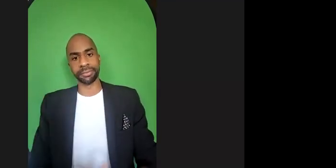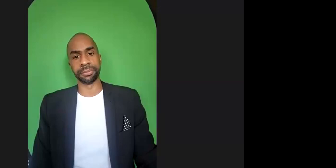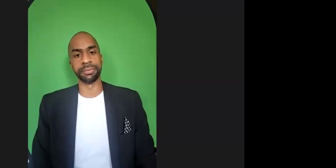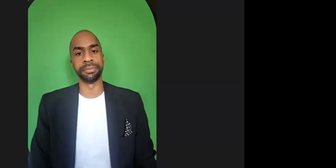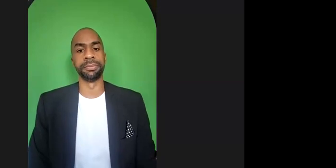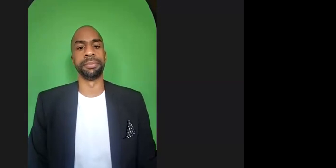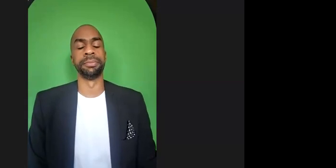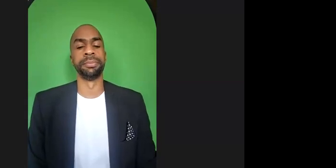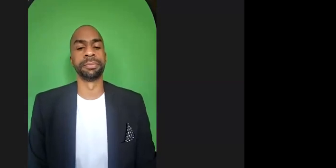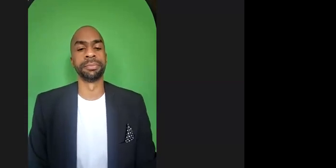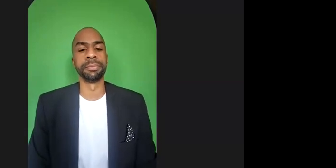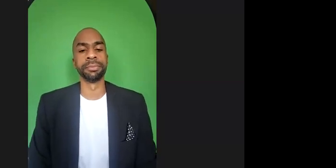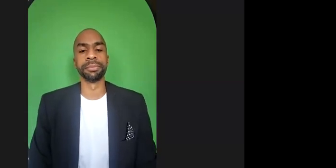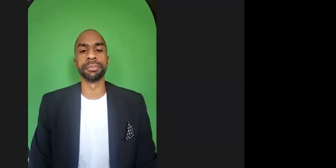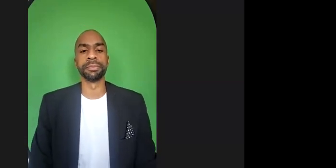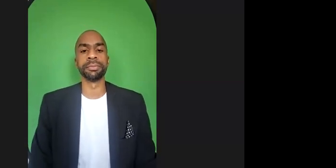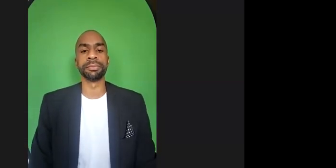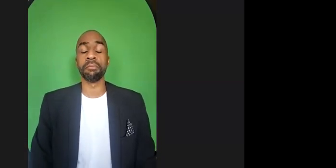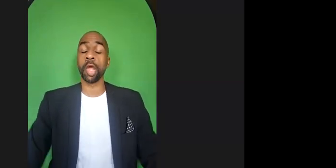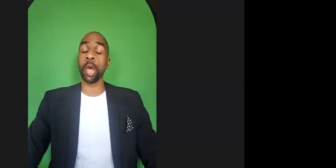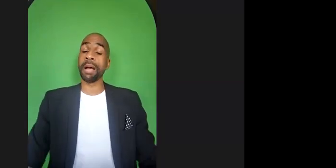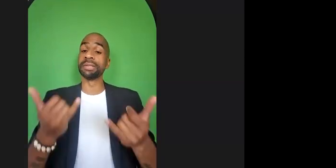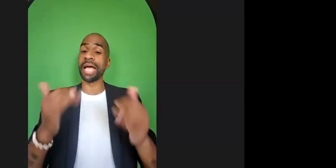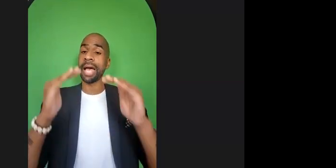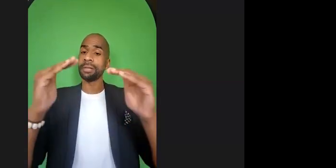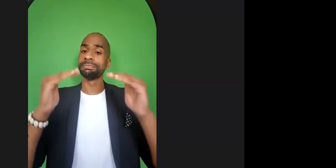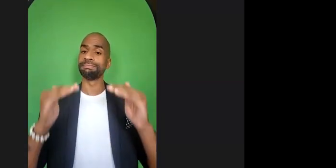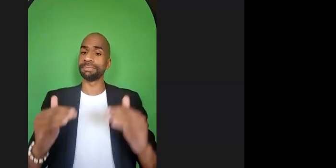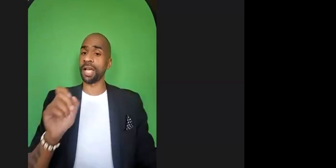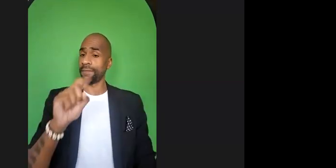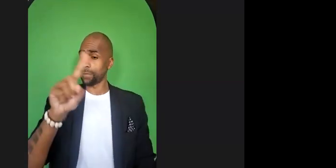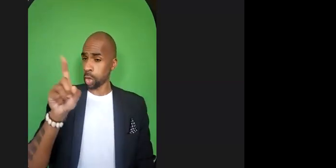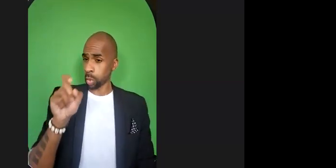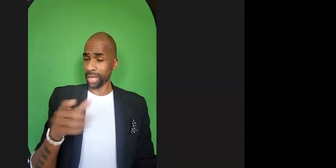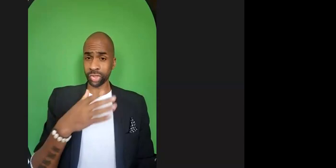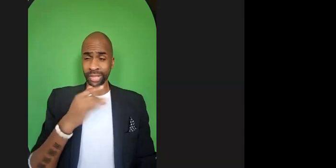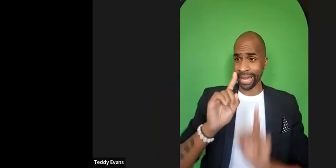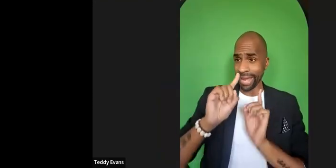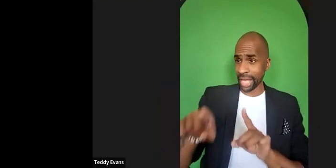going to move into the question and answer here in a little bit. Anything you want to